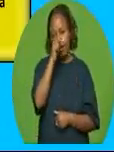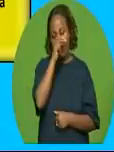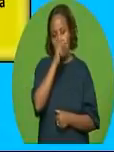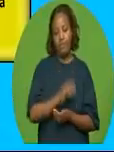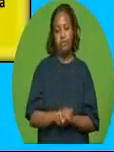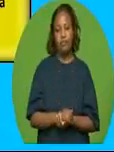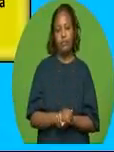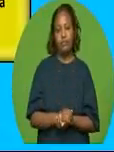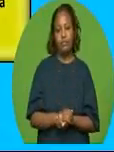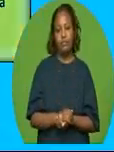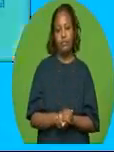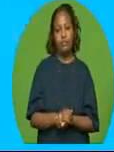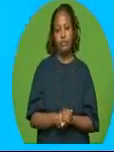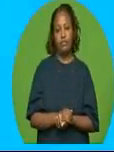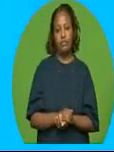of Kenya.